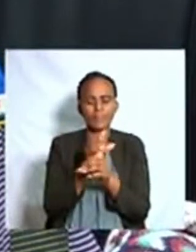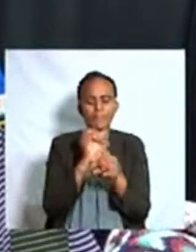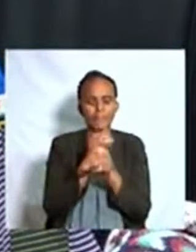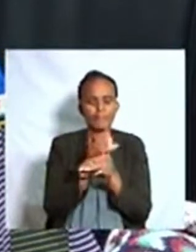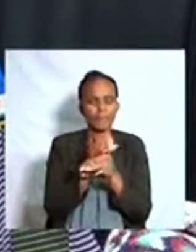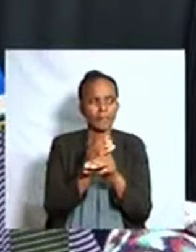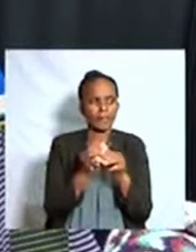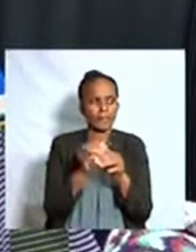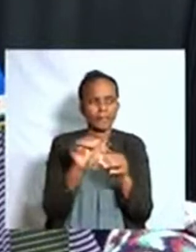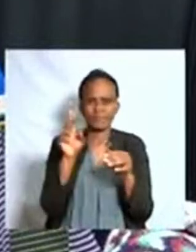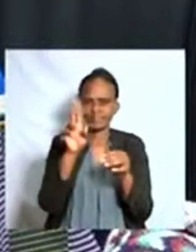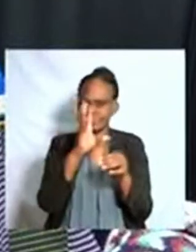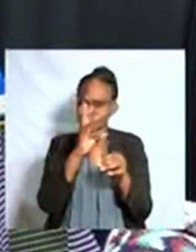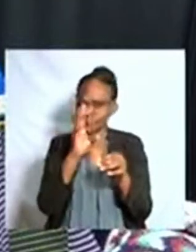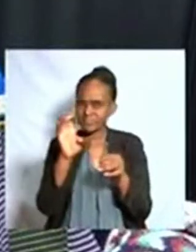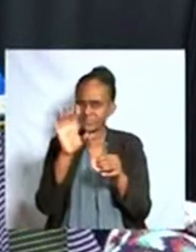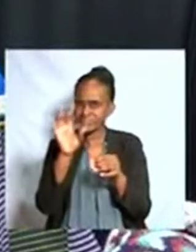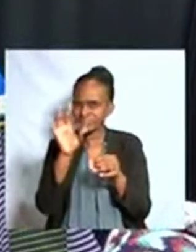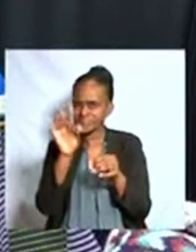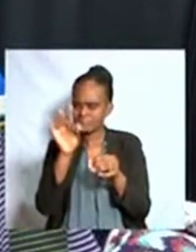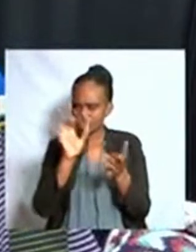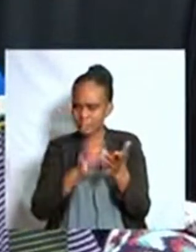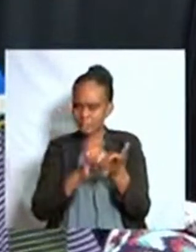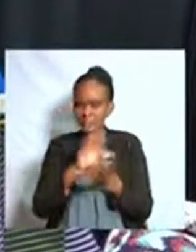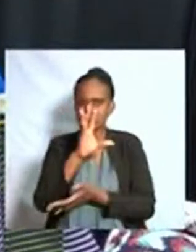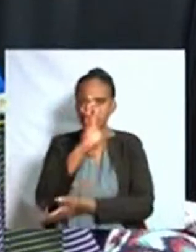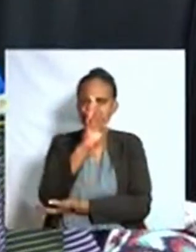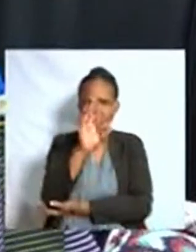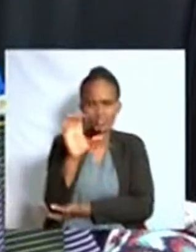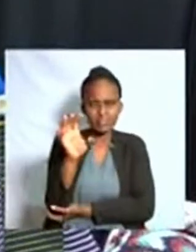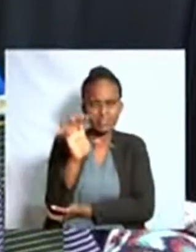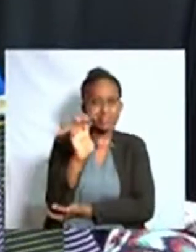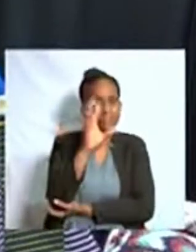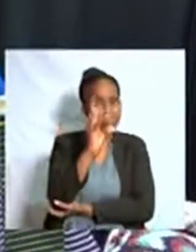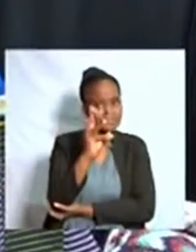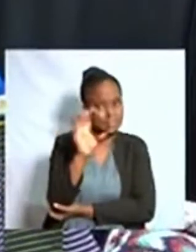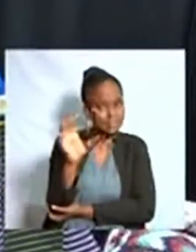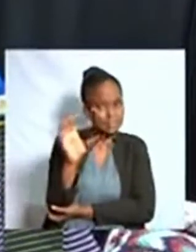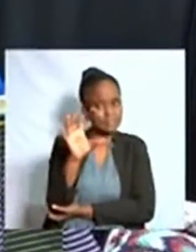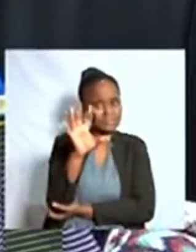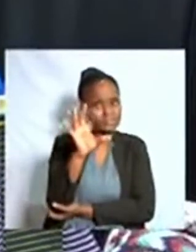misapplied 698,000. I would say